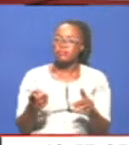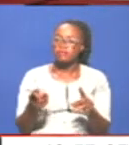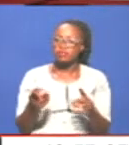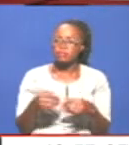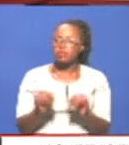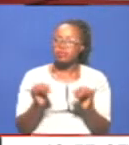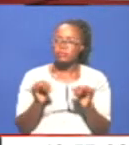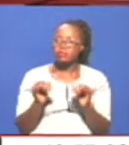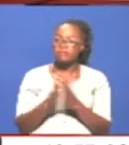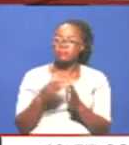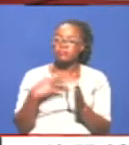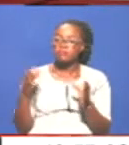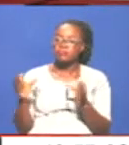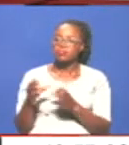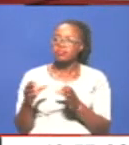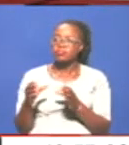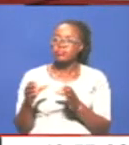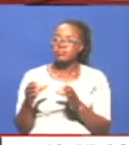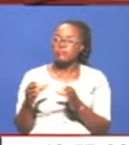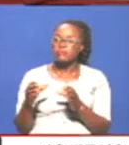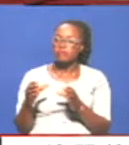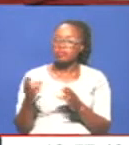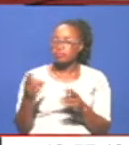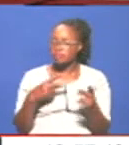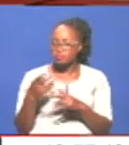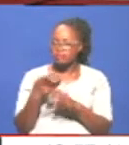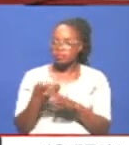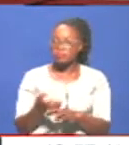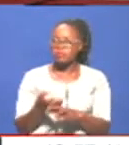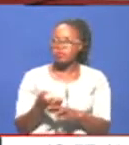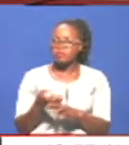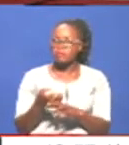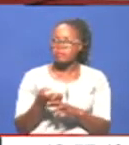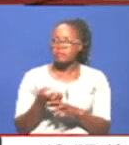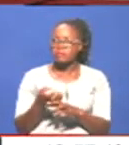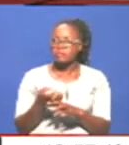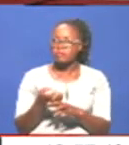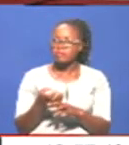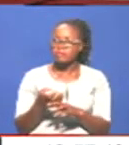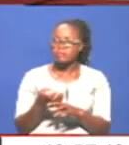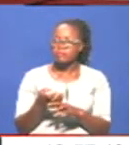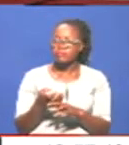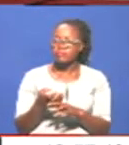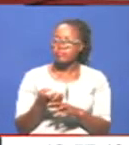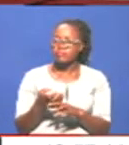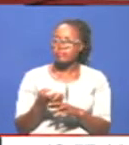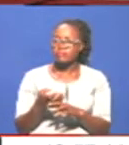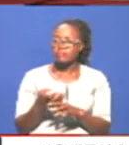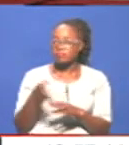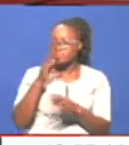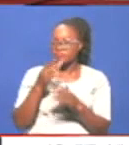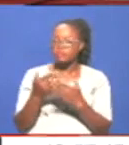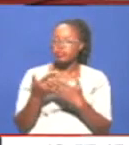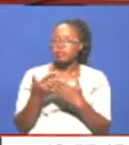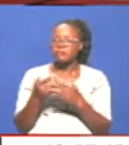my category. It was a bit tough. But not that tough, if I may say. But God is grateful, I managed